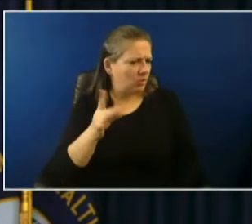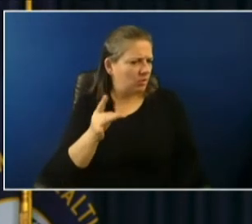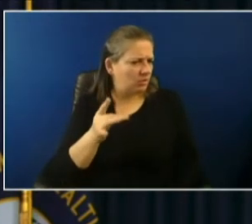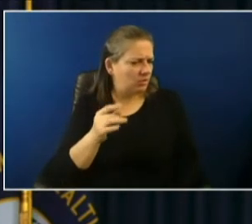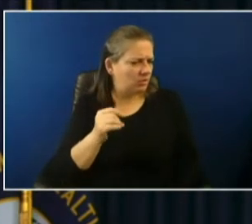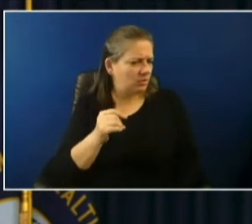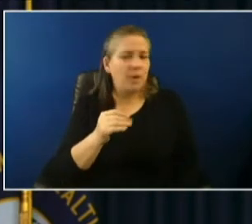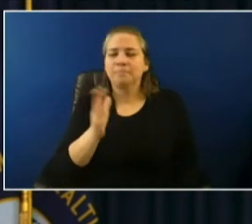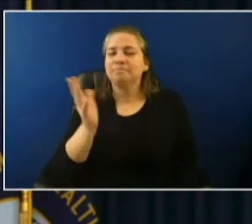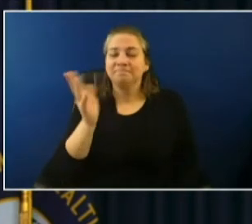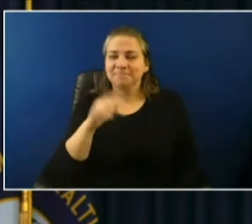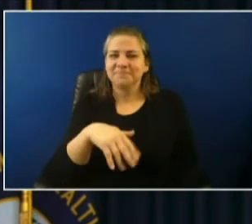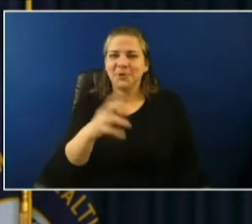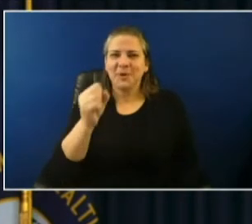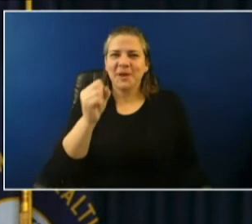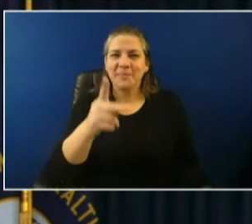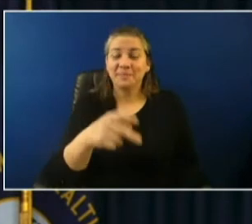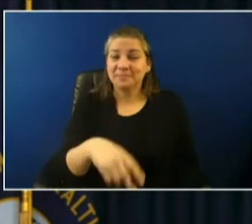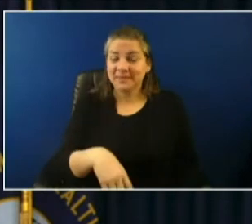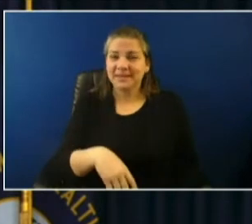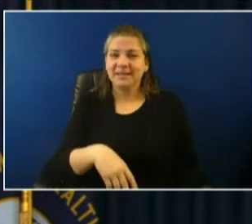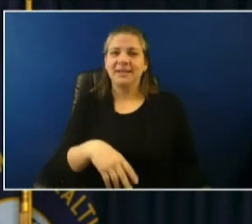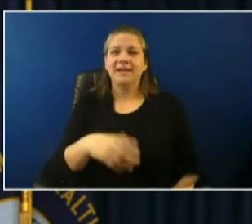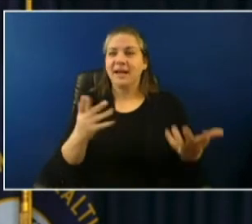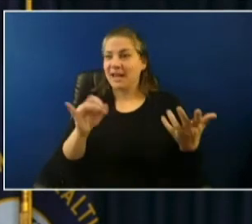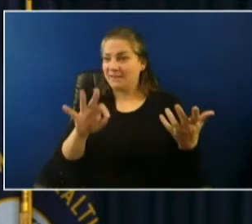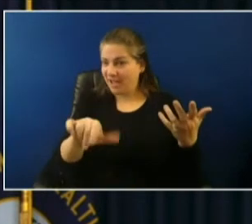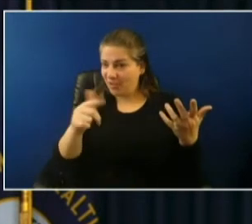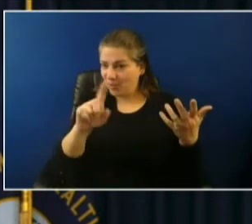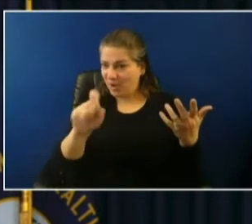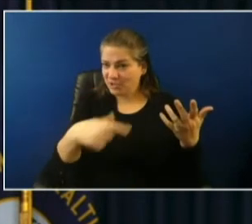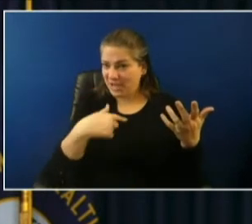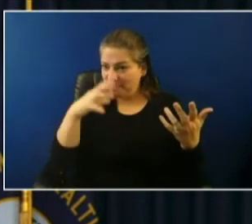Okay. If there was, Austin, shoot it to us, and we'll